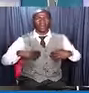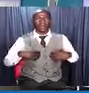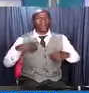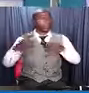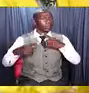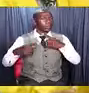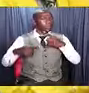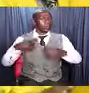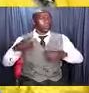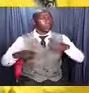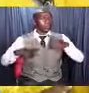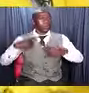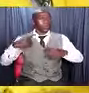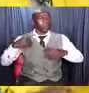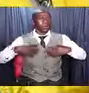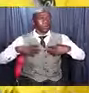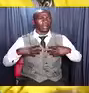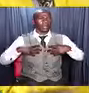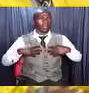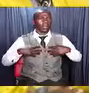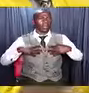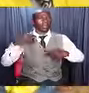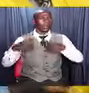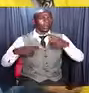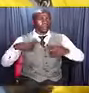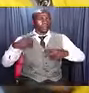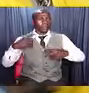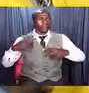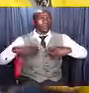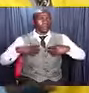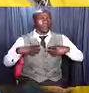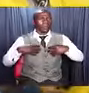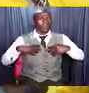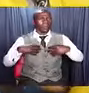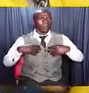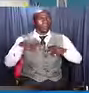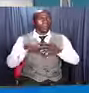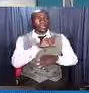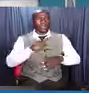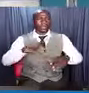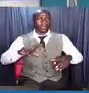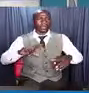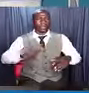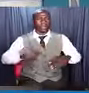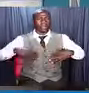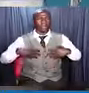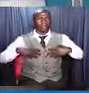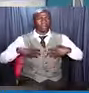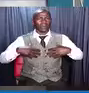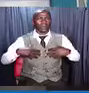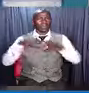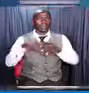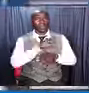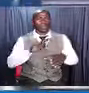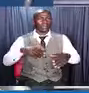delighted myself. I delighted myself. I delighted myself. I delighted myself. And I delighted myself. Nikajifurahisha.